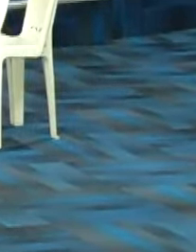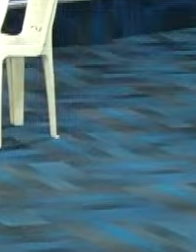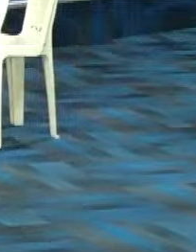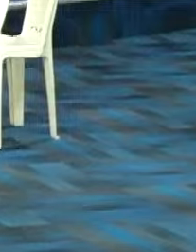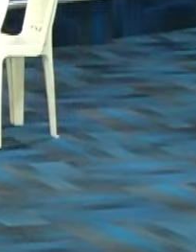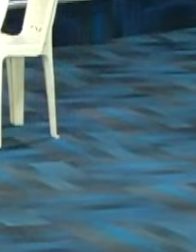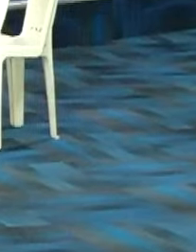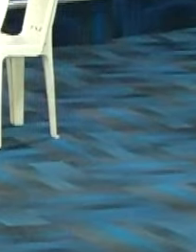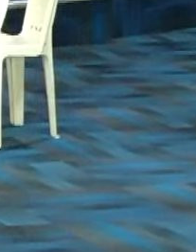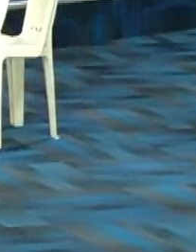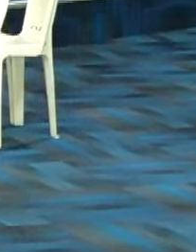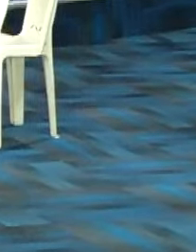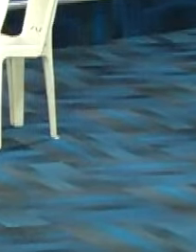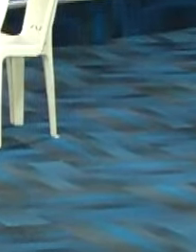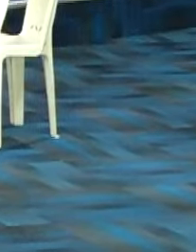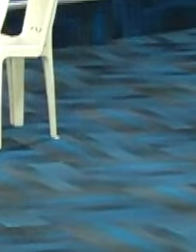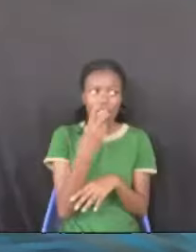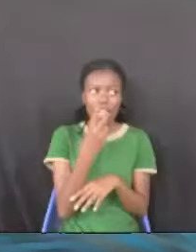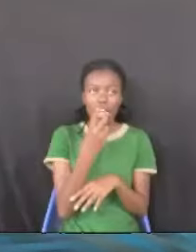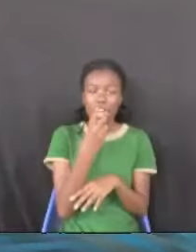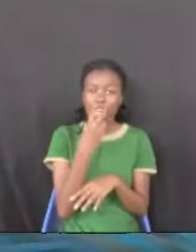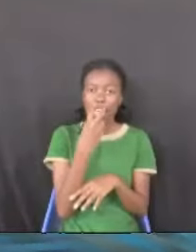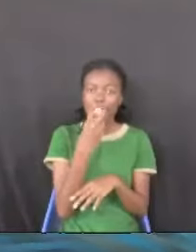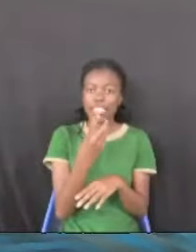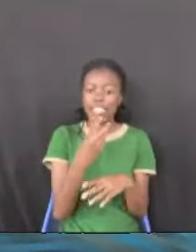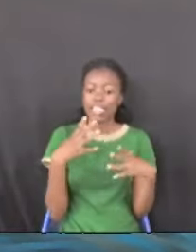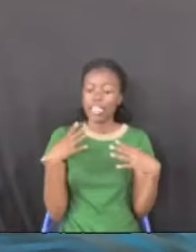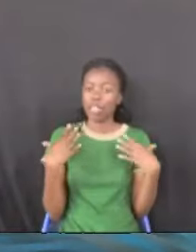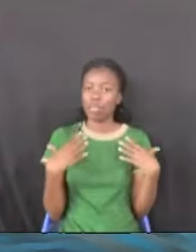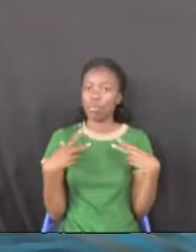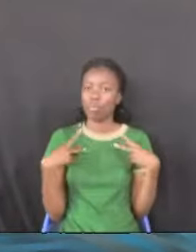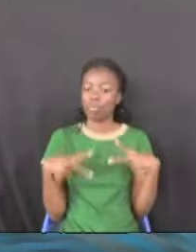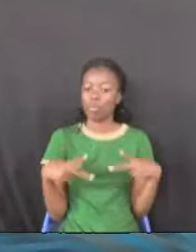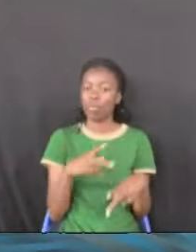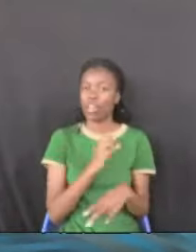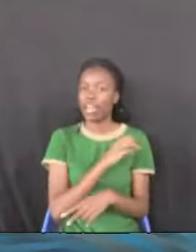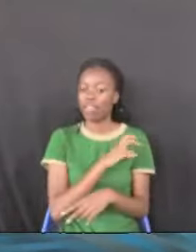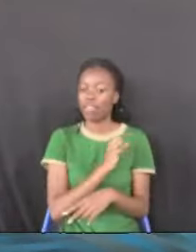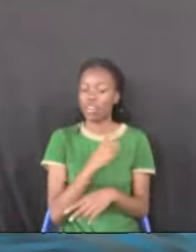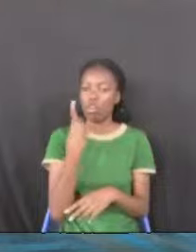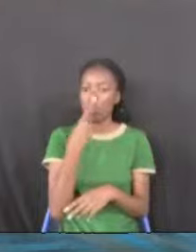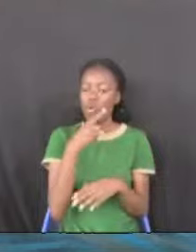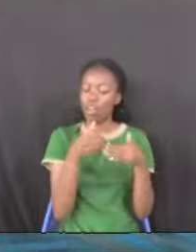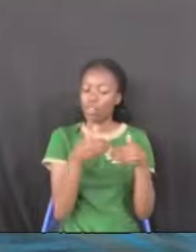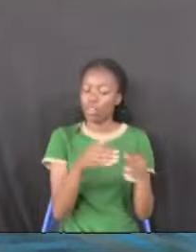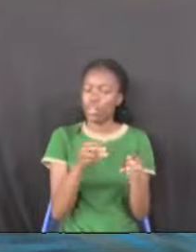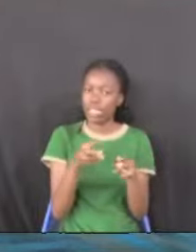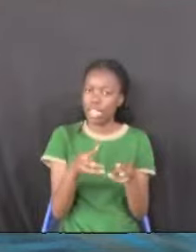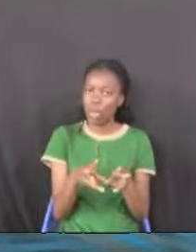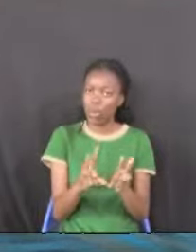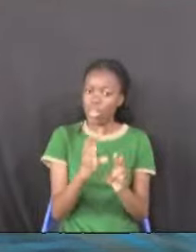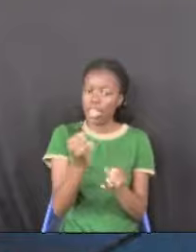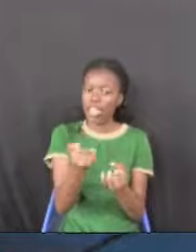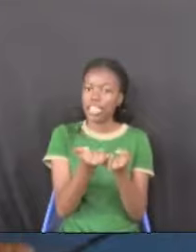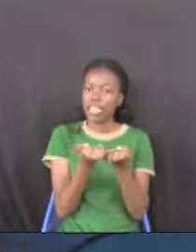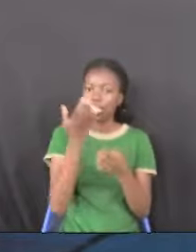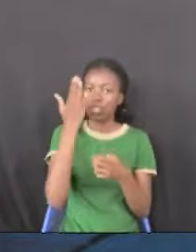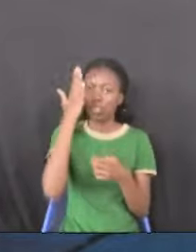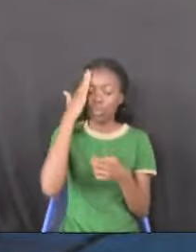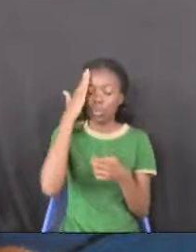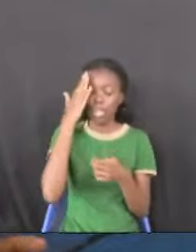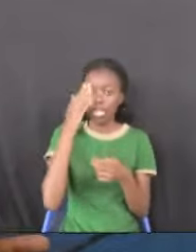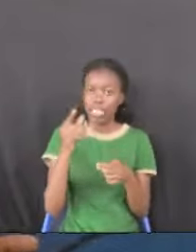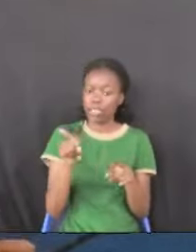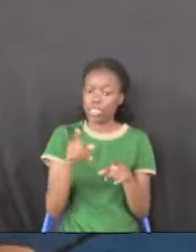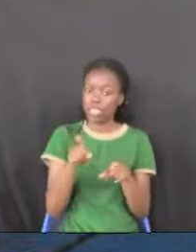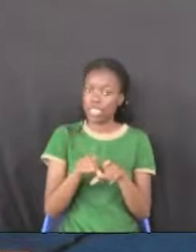I see the people who are afraid, who have lost their way. They need to know that there is still hope. And